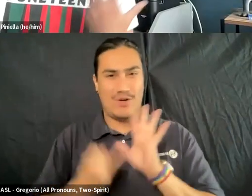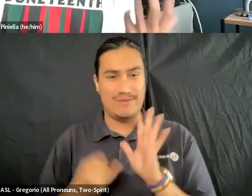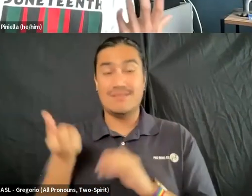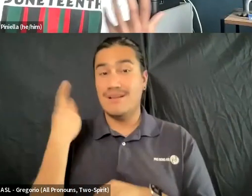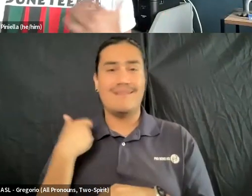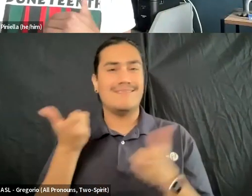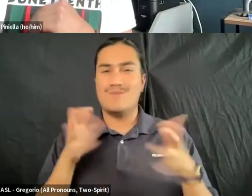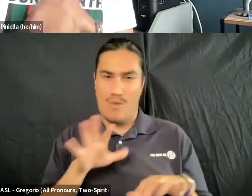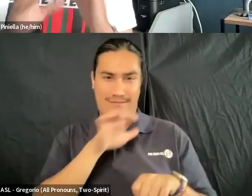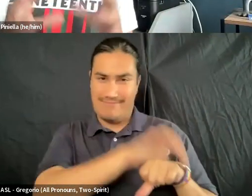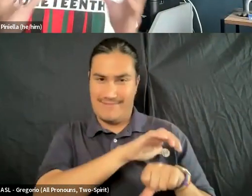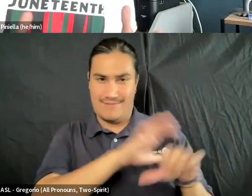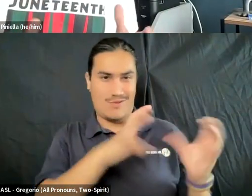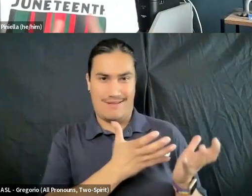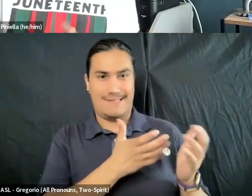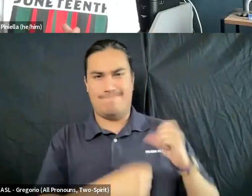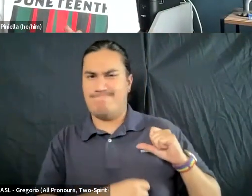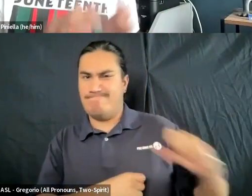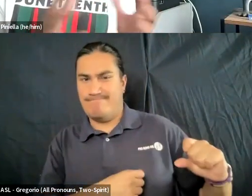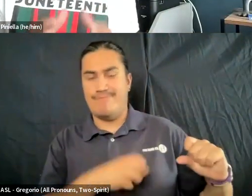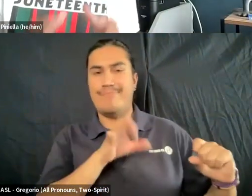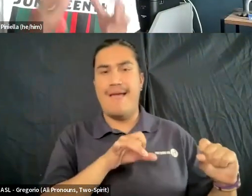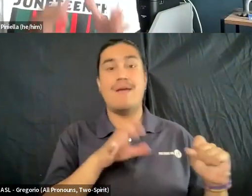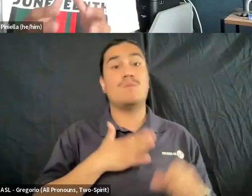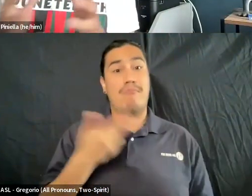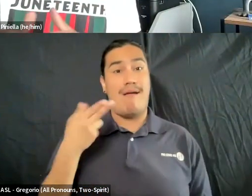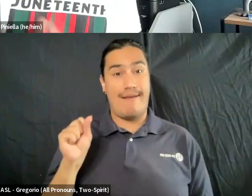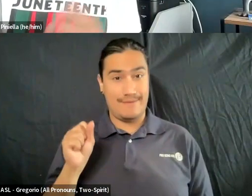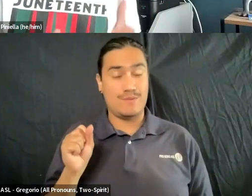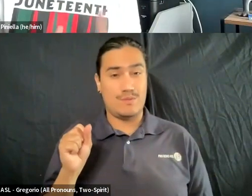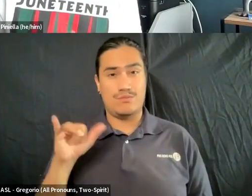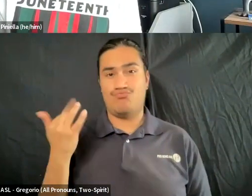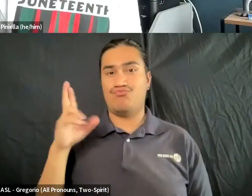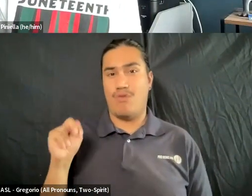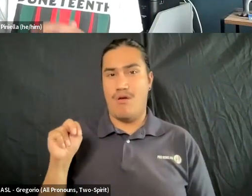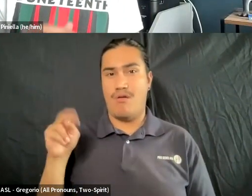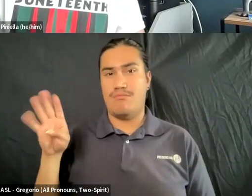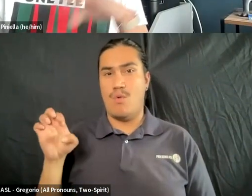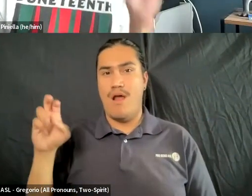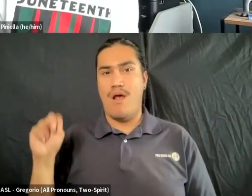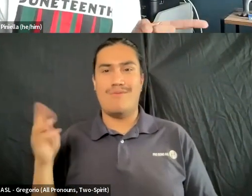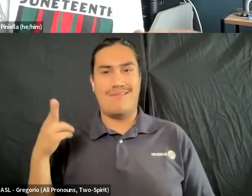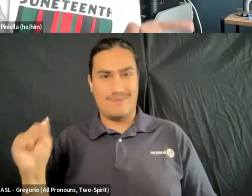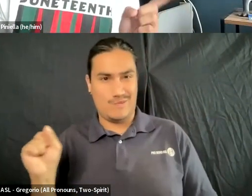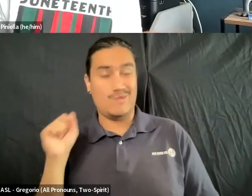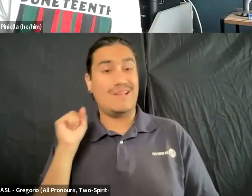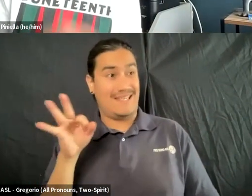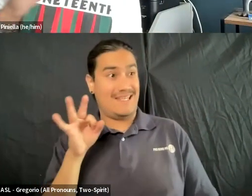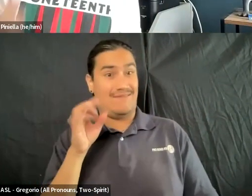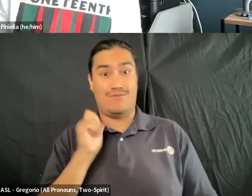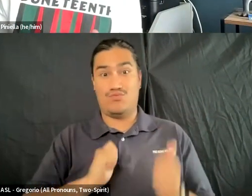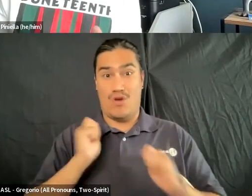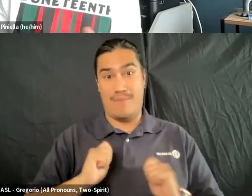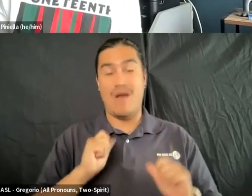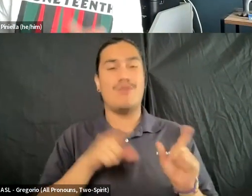take English. Like, I did not want to take an English class. So my high school, John Bound High School in Flushing, Queens, if you took drama, you did not have to